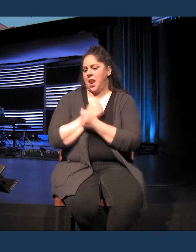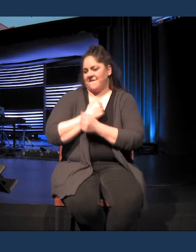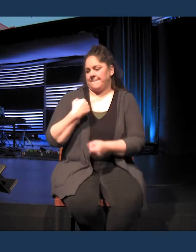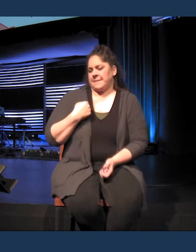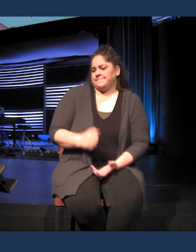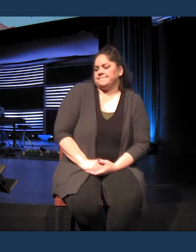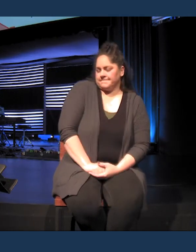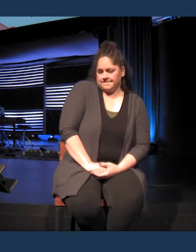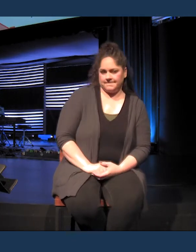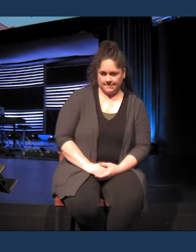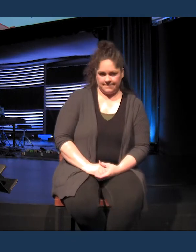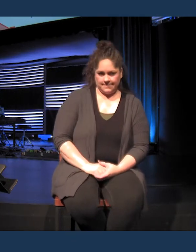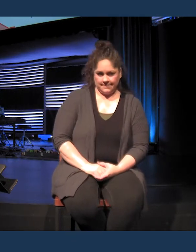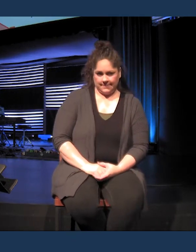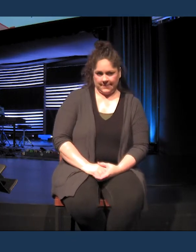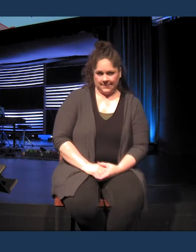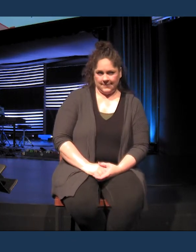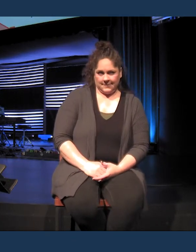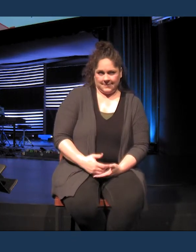me?